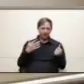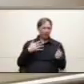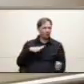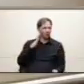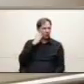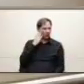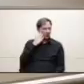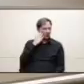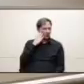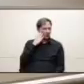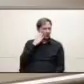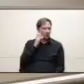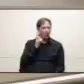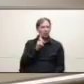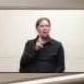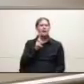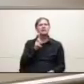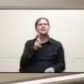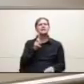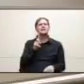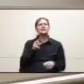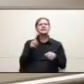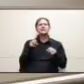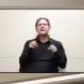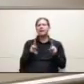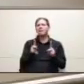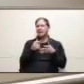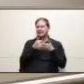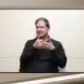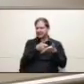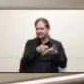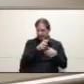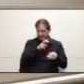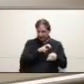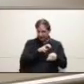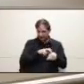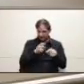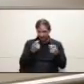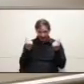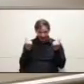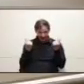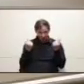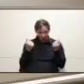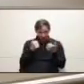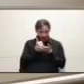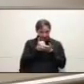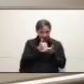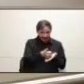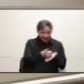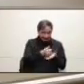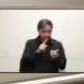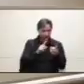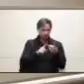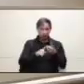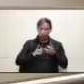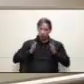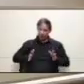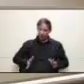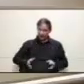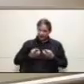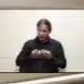what type of assistance is it that you request? Is it a financial assistance? Is it human